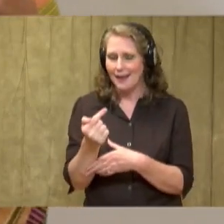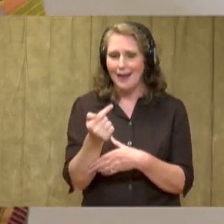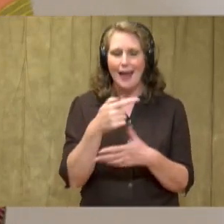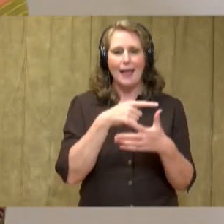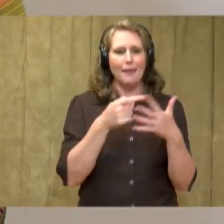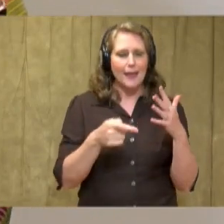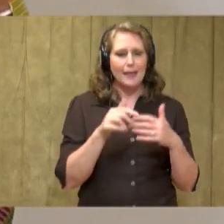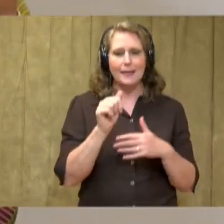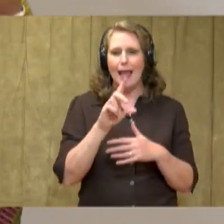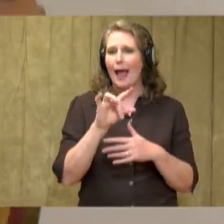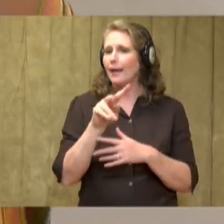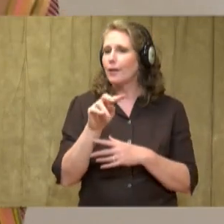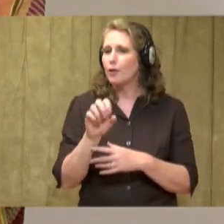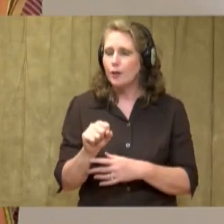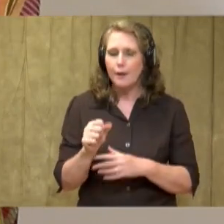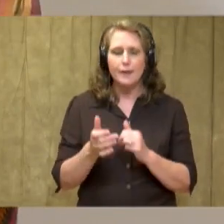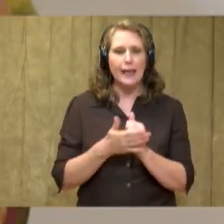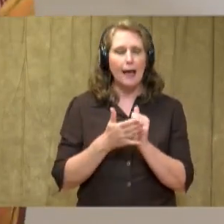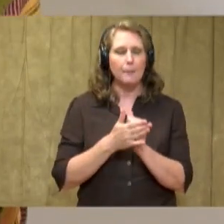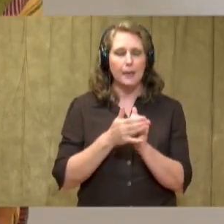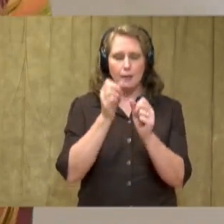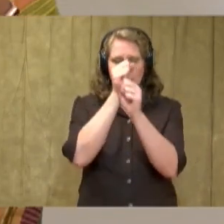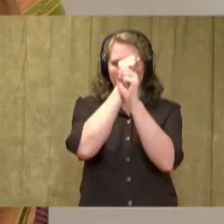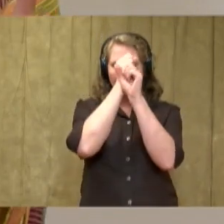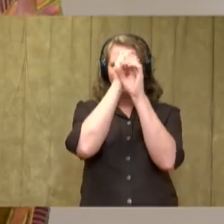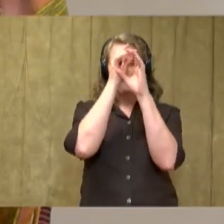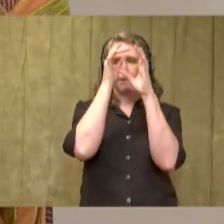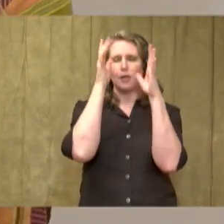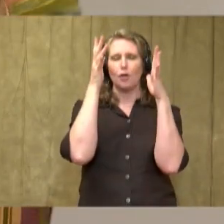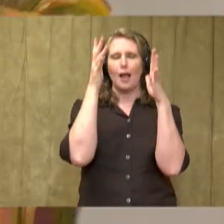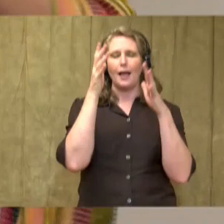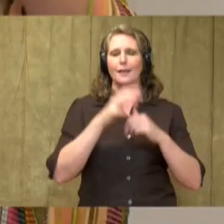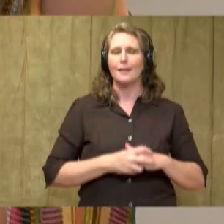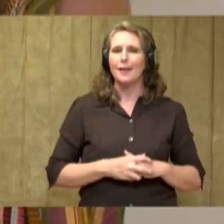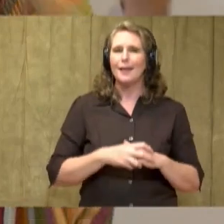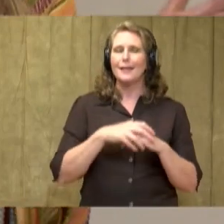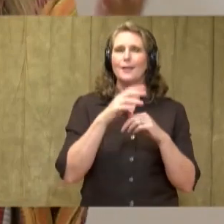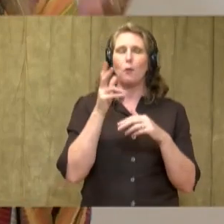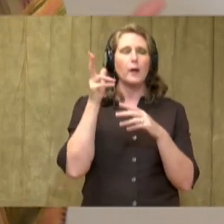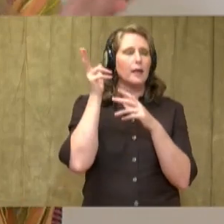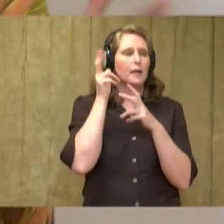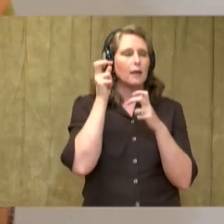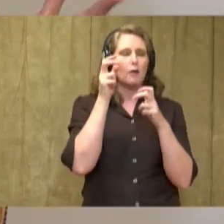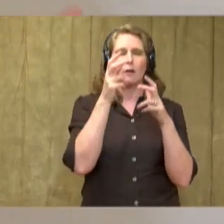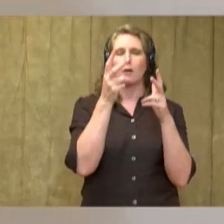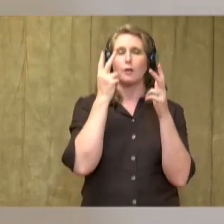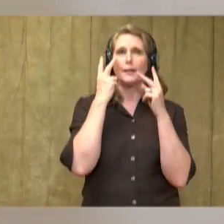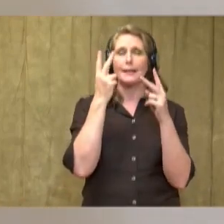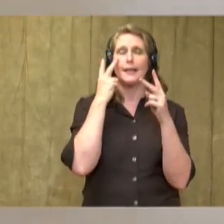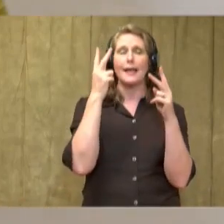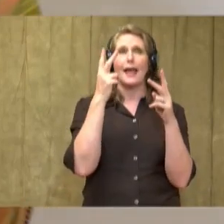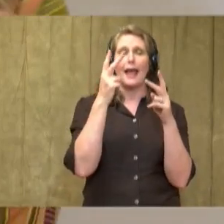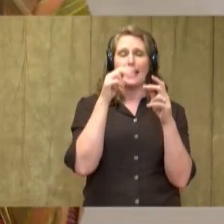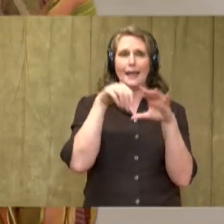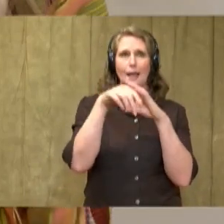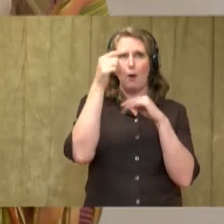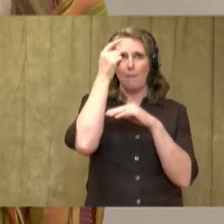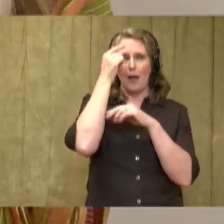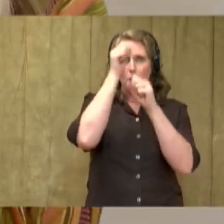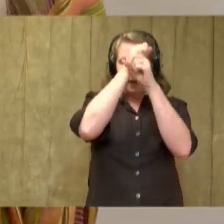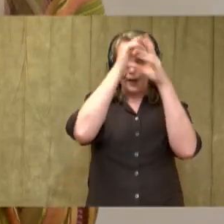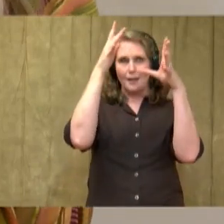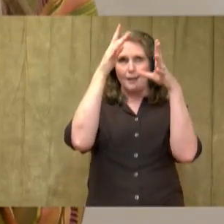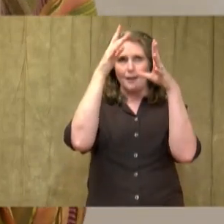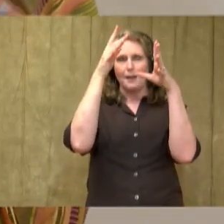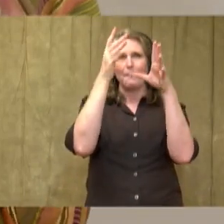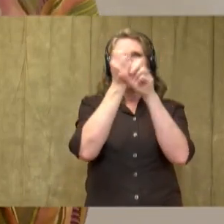us to really visualize our story, and it really helps our story to come to life. The more adjectives